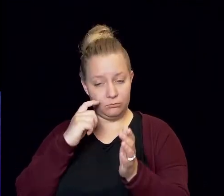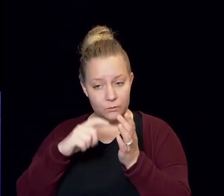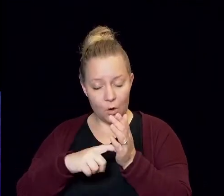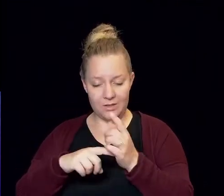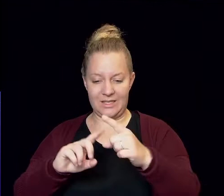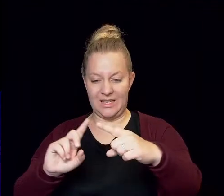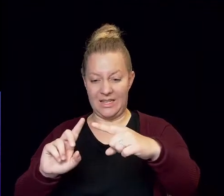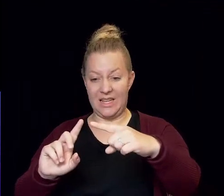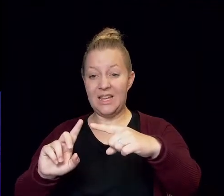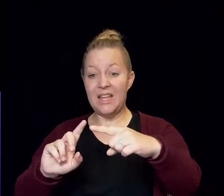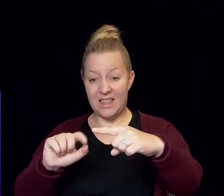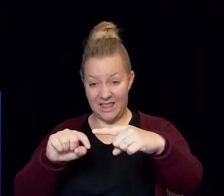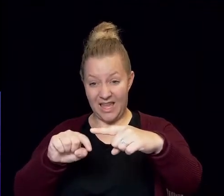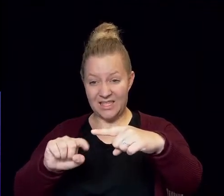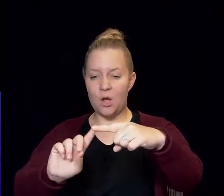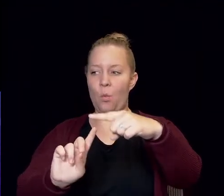1.